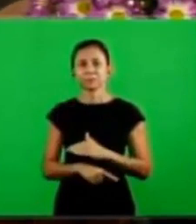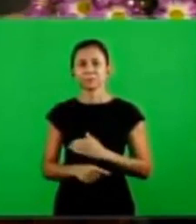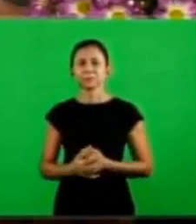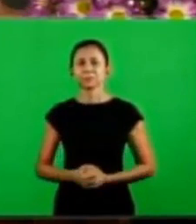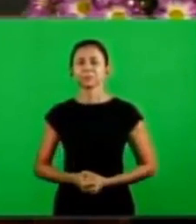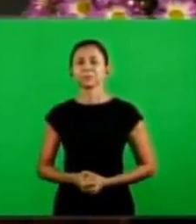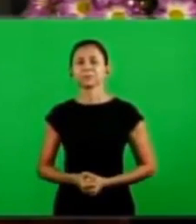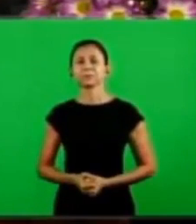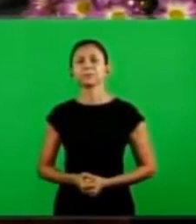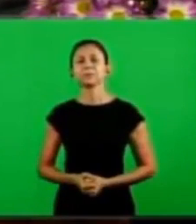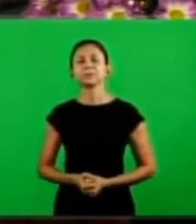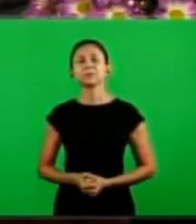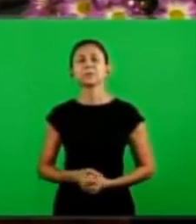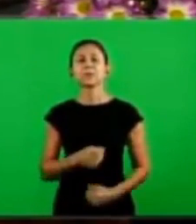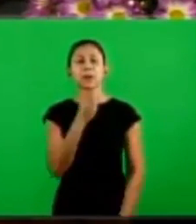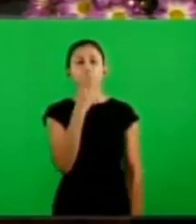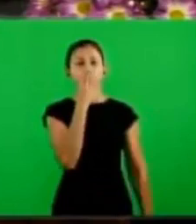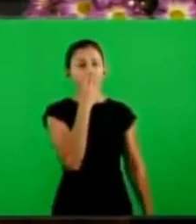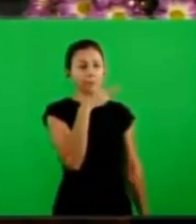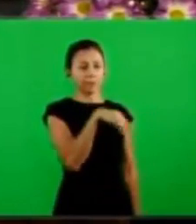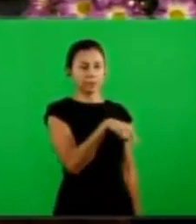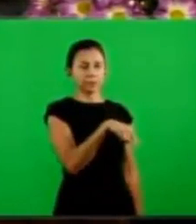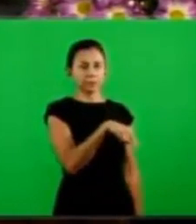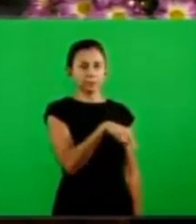understand completely.